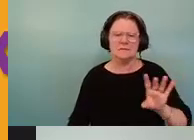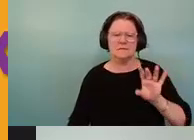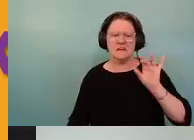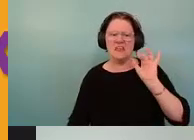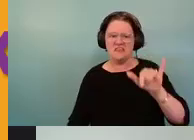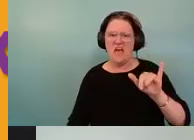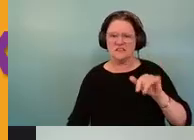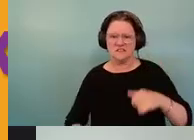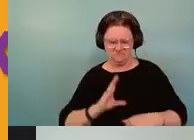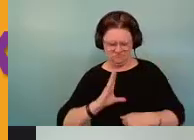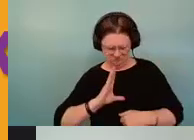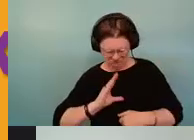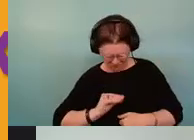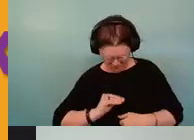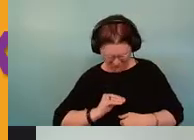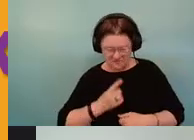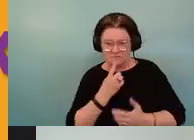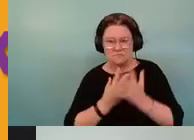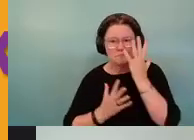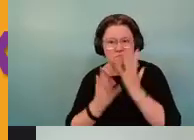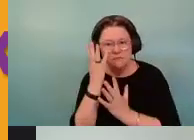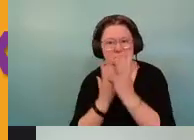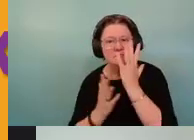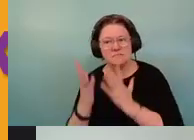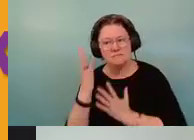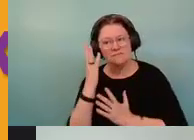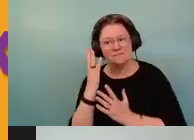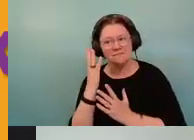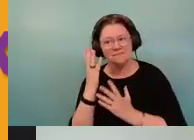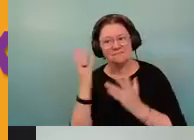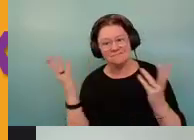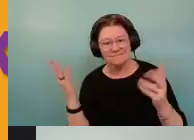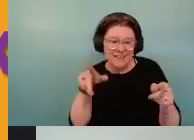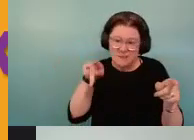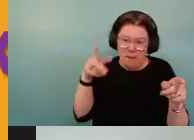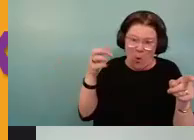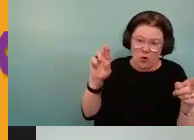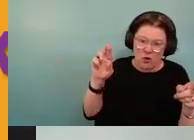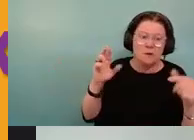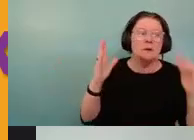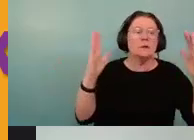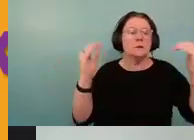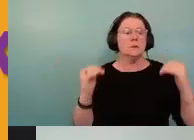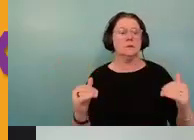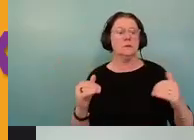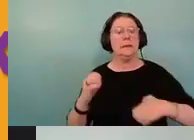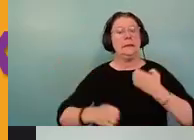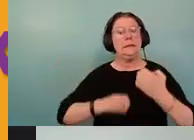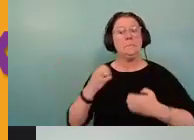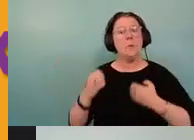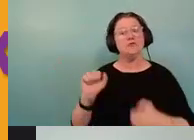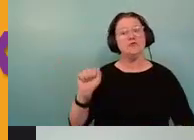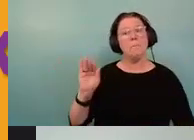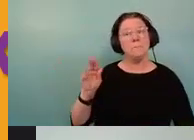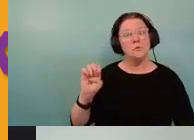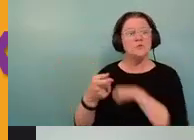be degrading and humiliating, but there also a part of power and control. Um, Emotional abuse,